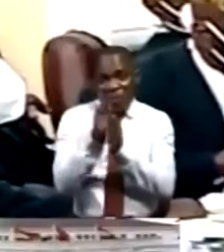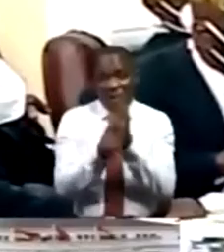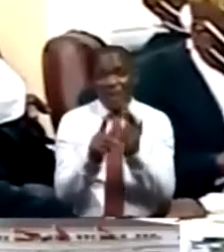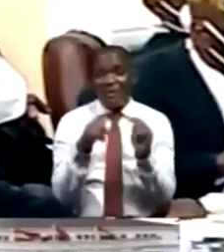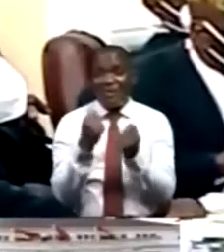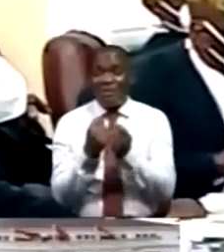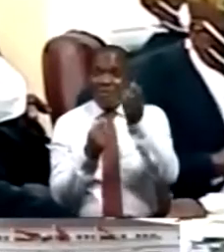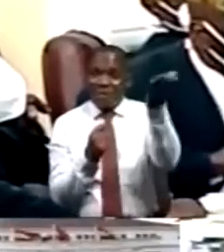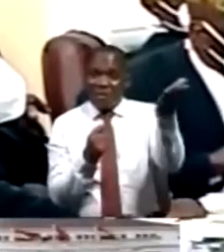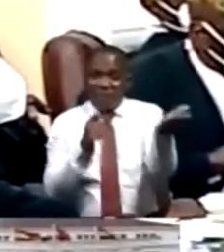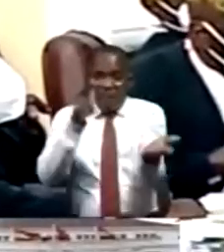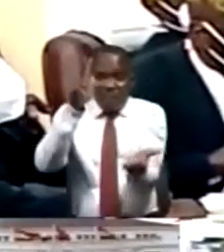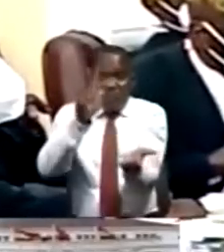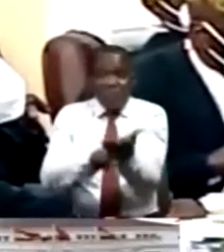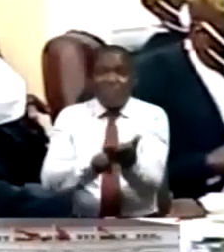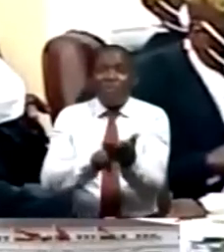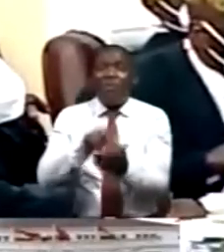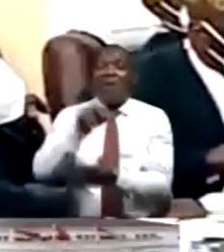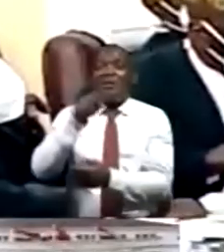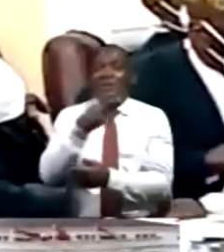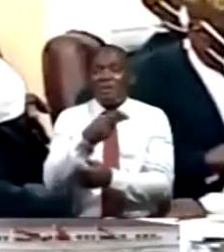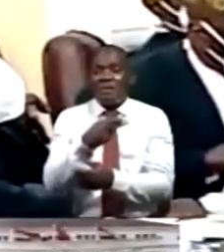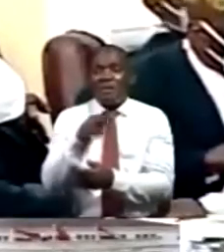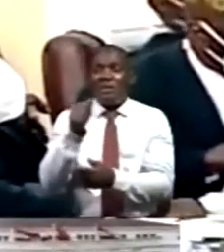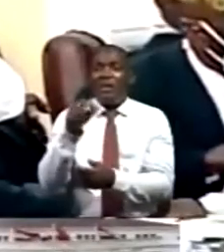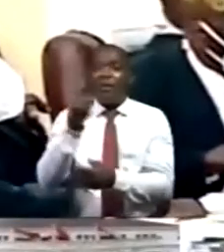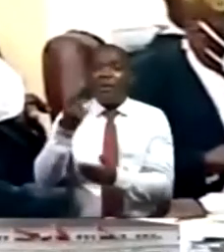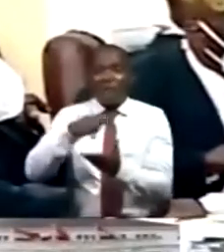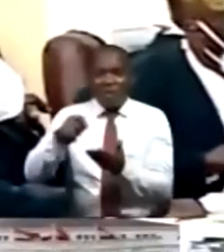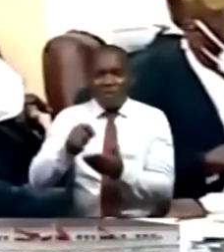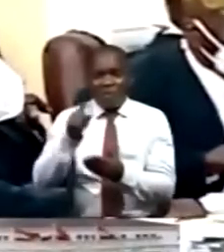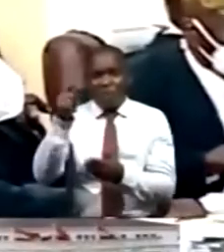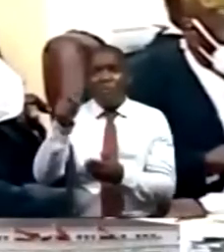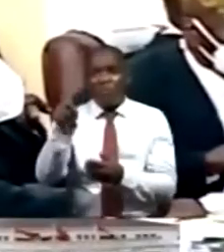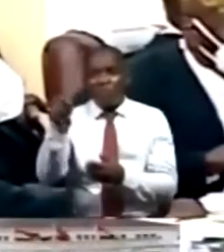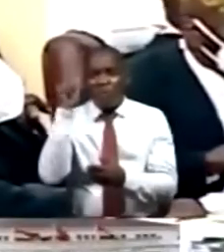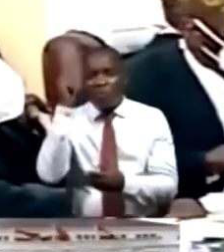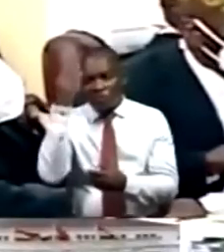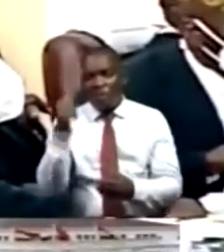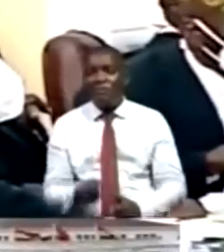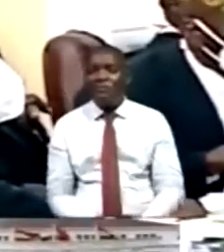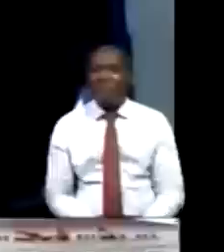everything, told Goja Genfi it was okay to sign Ashanti? I'm putting that to you.